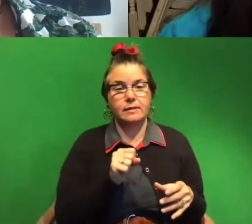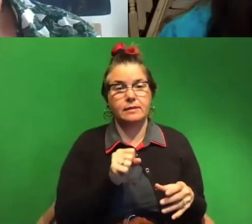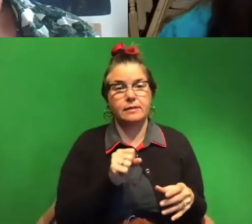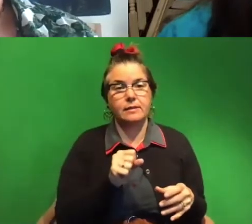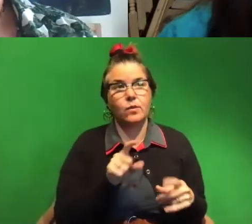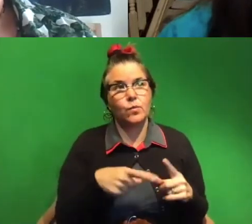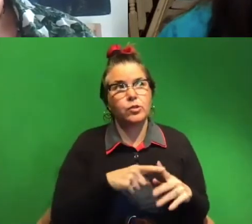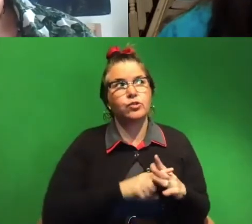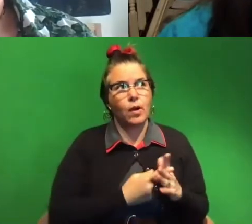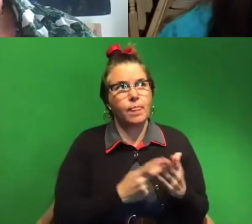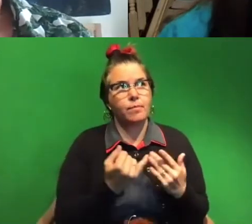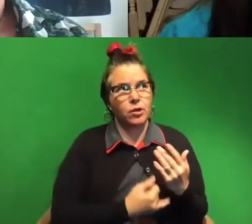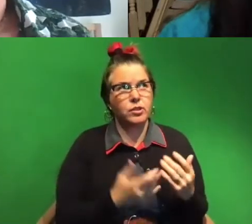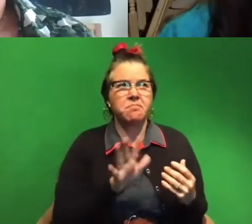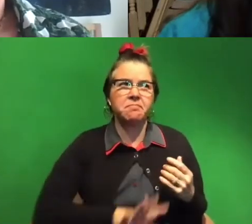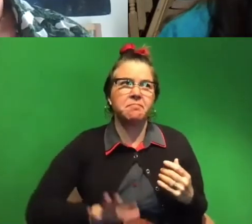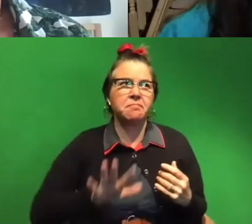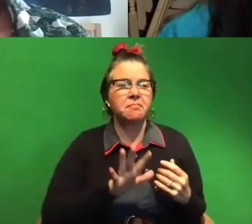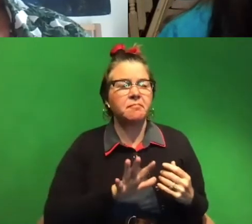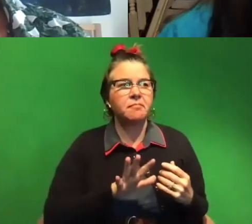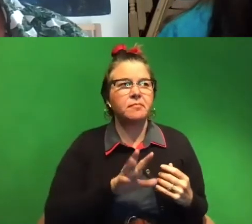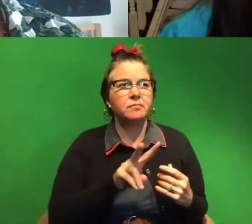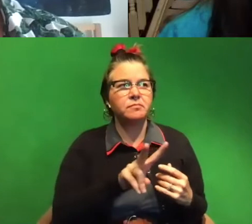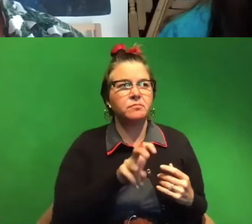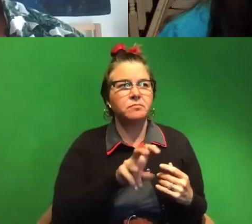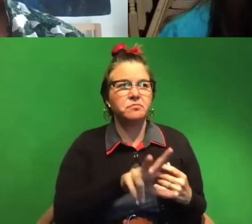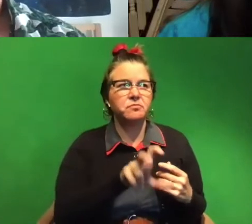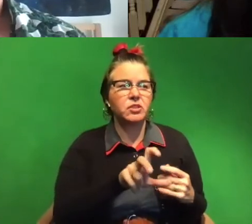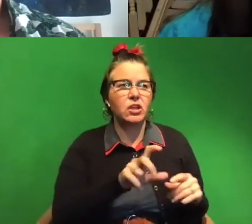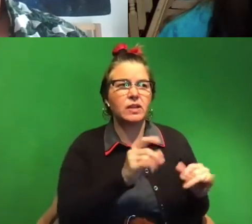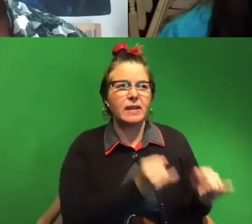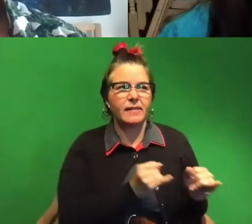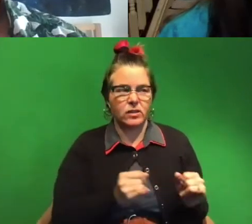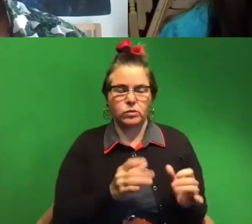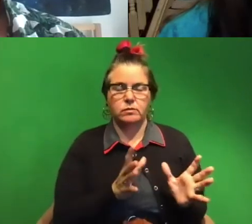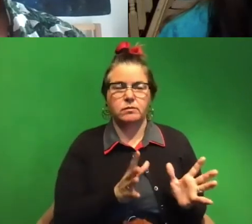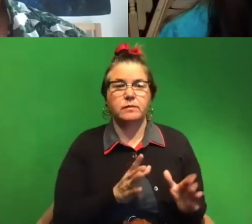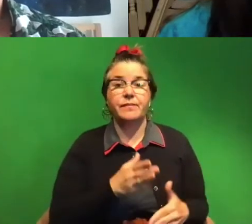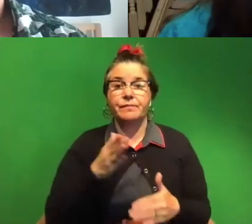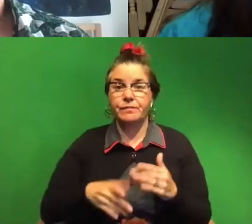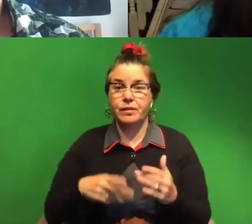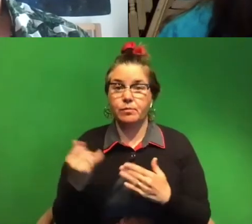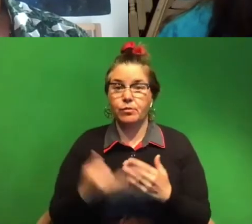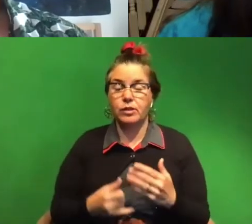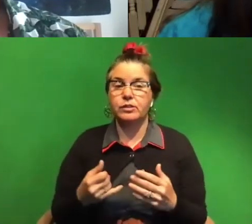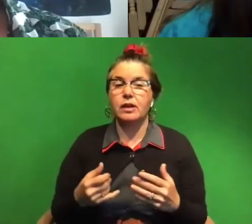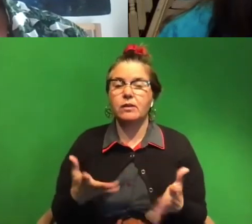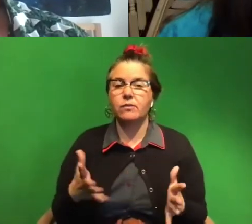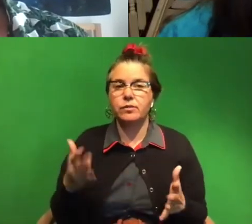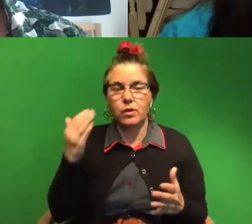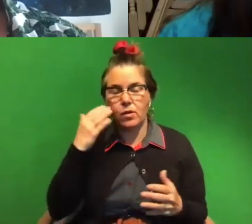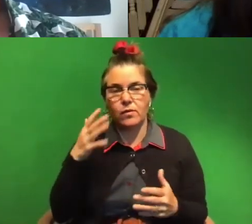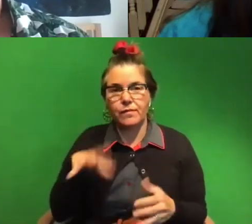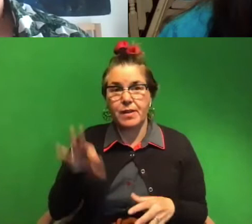started the project, there were around 200, 300 individuals. When we finished the project, as much as we know, there were